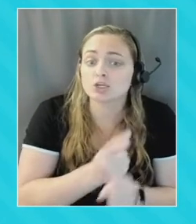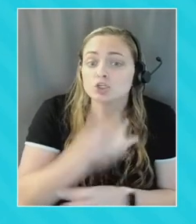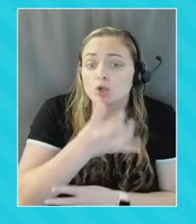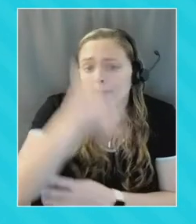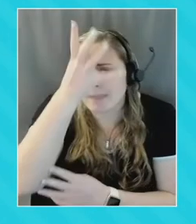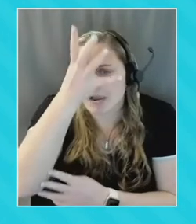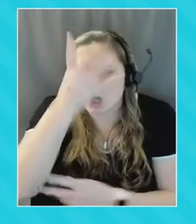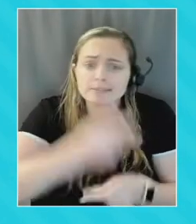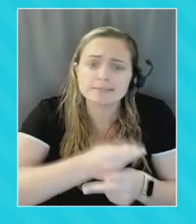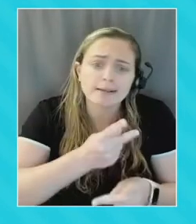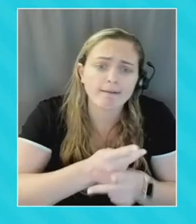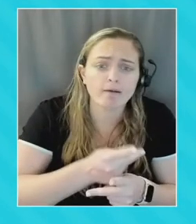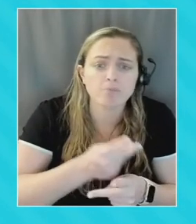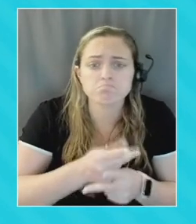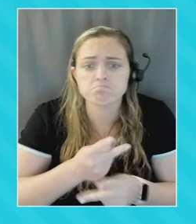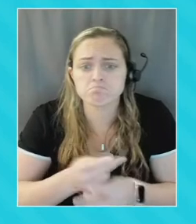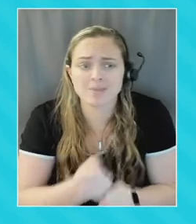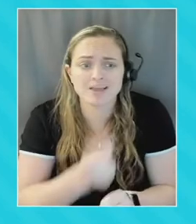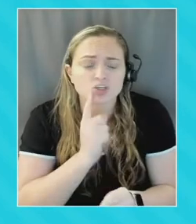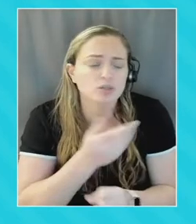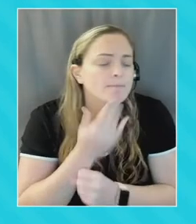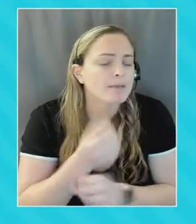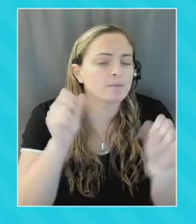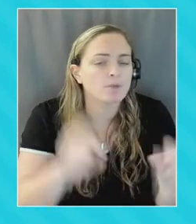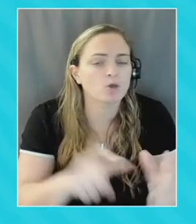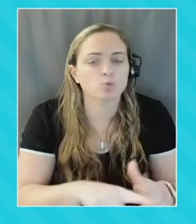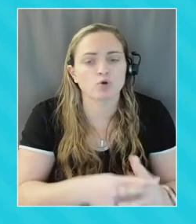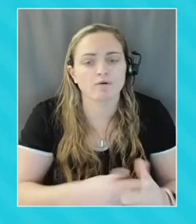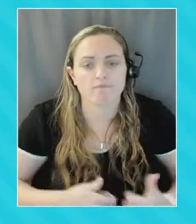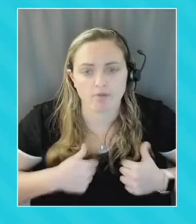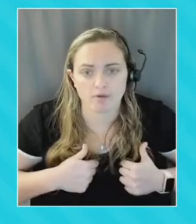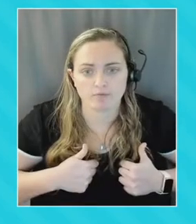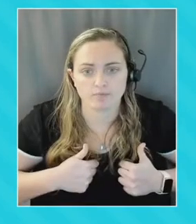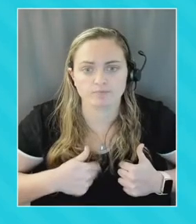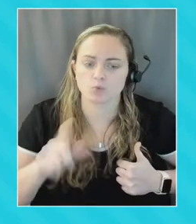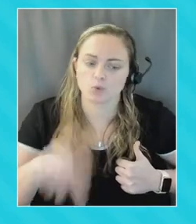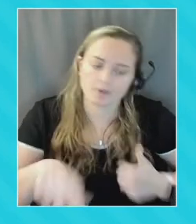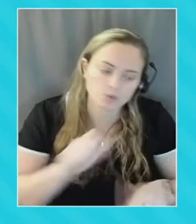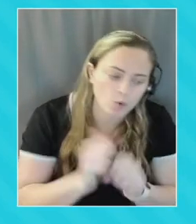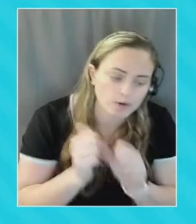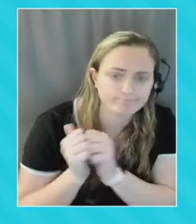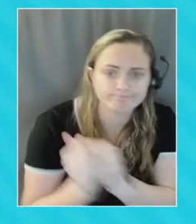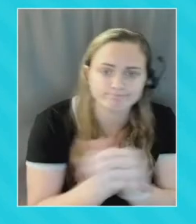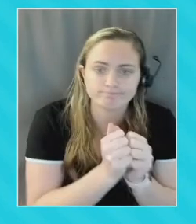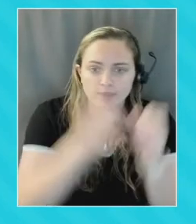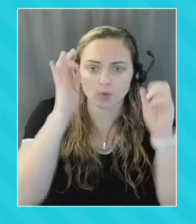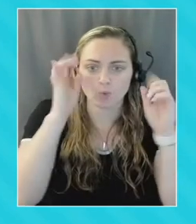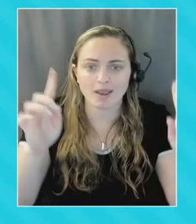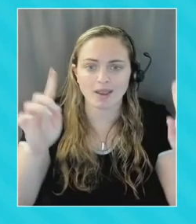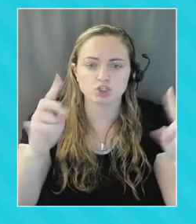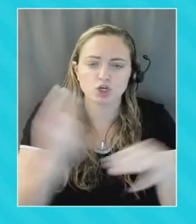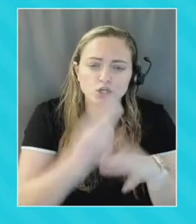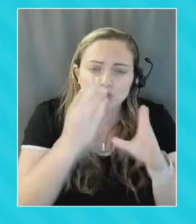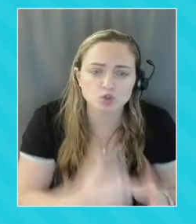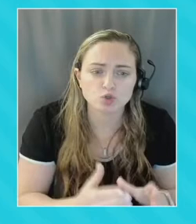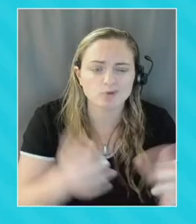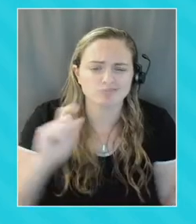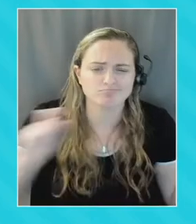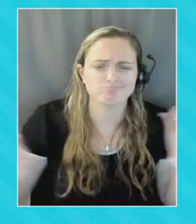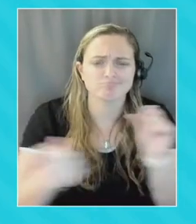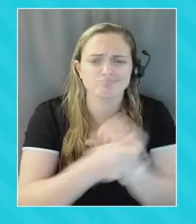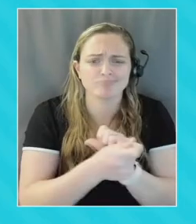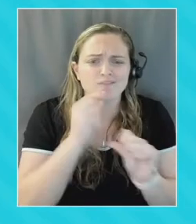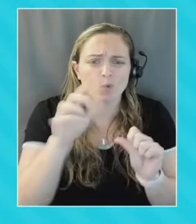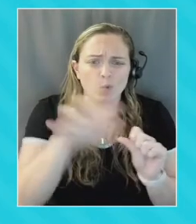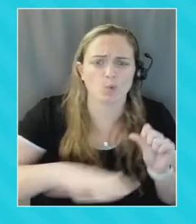best possible start to life. We must work together to educate consumers and transform the food landscape. If your